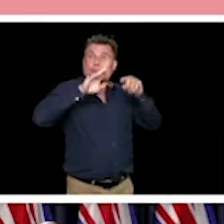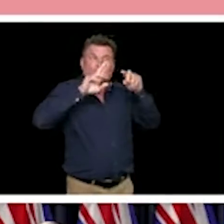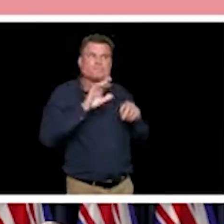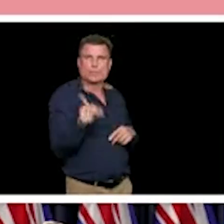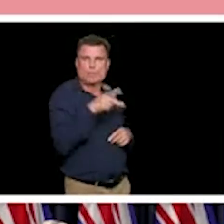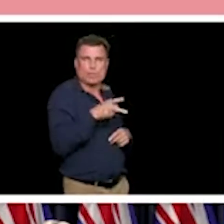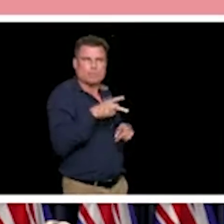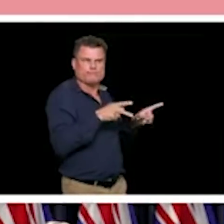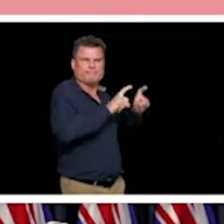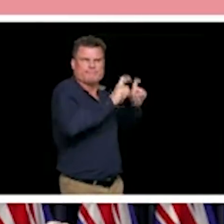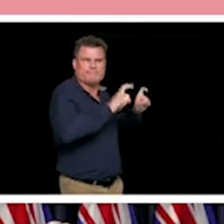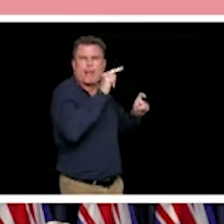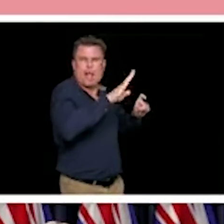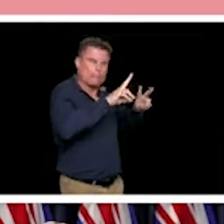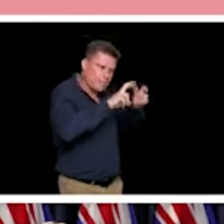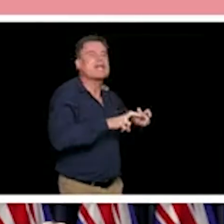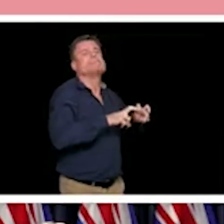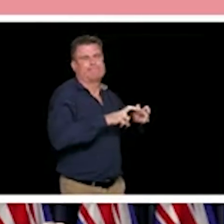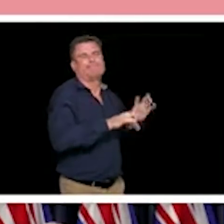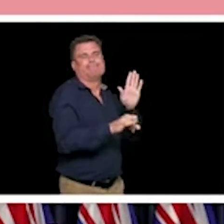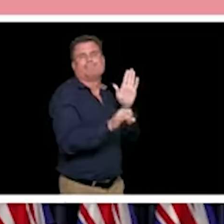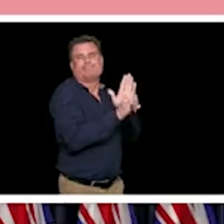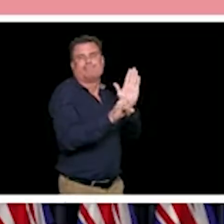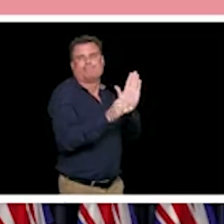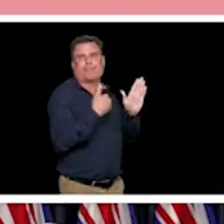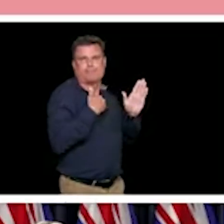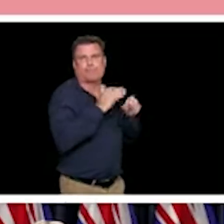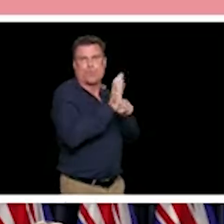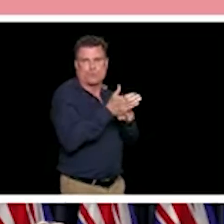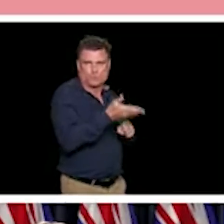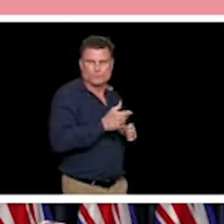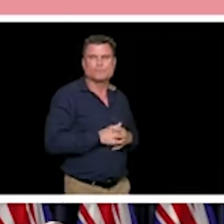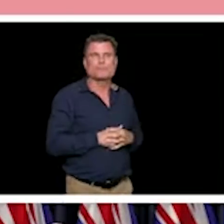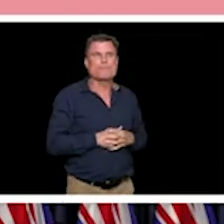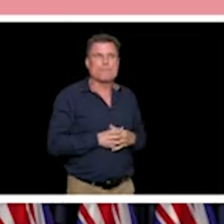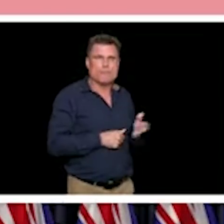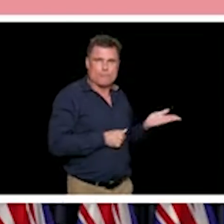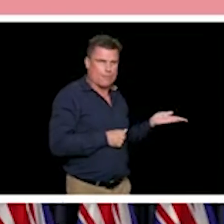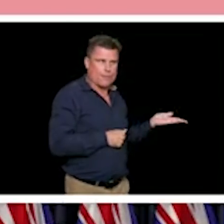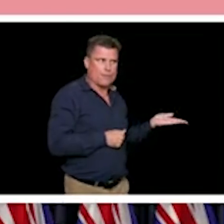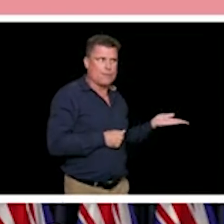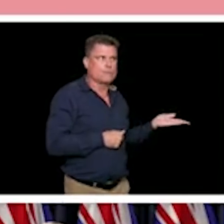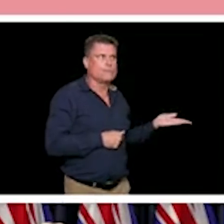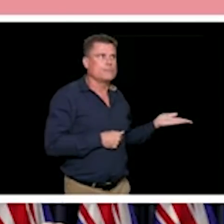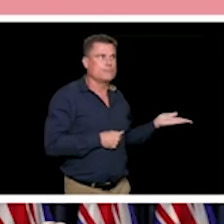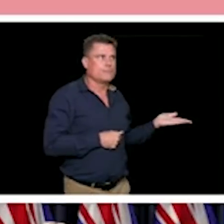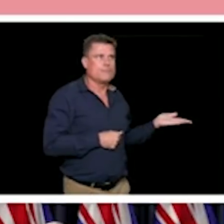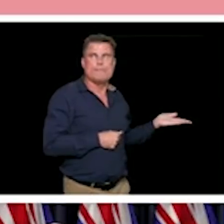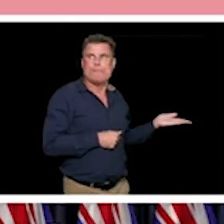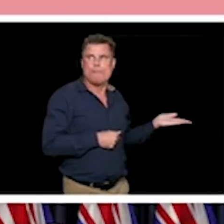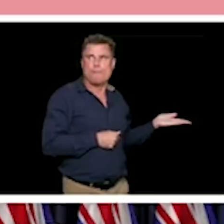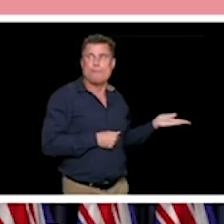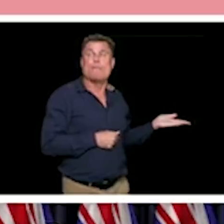July. Looking at them, however, by date of onset of illness, which is something that we do in public health